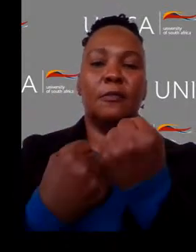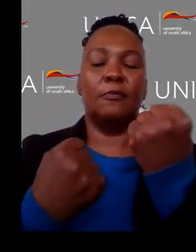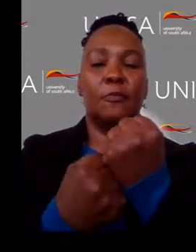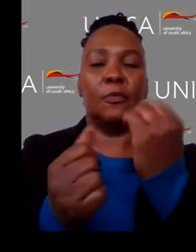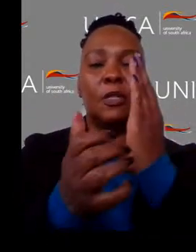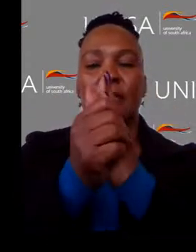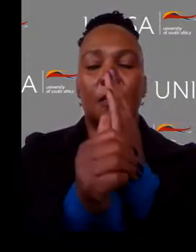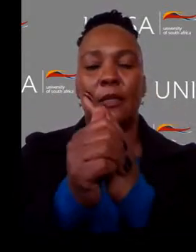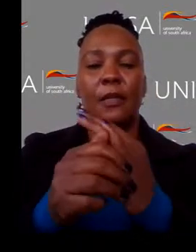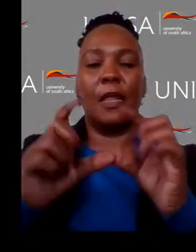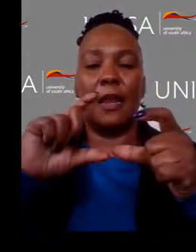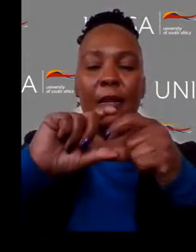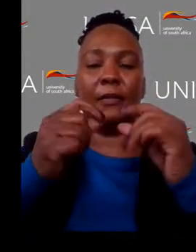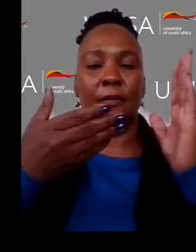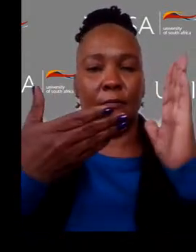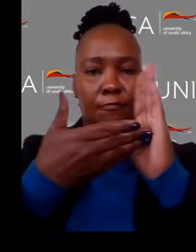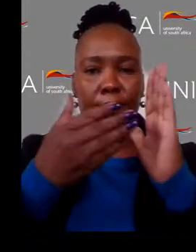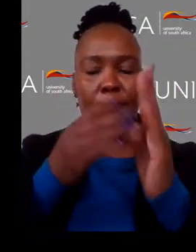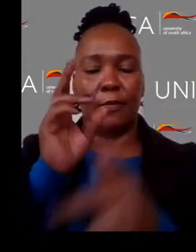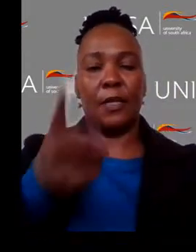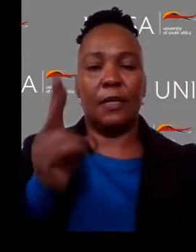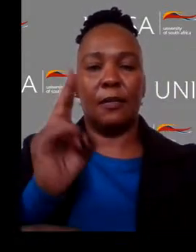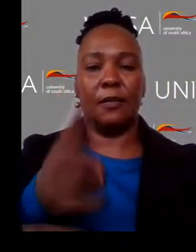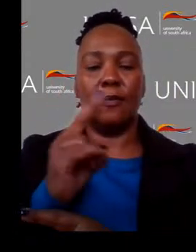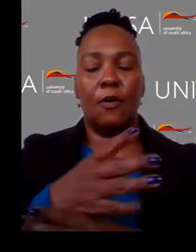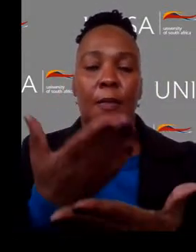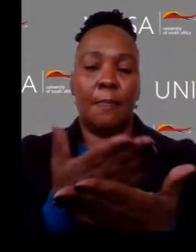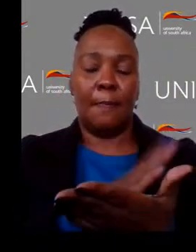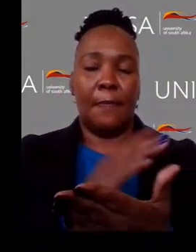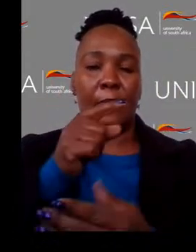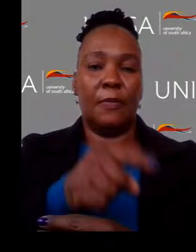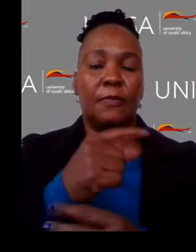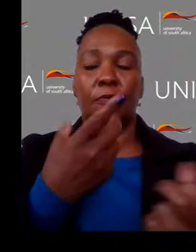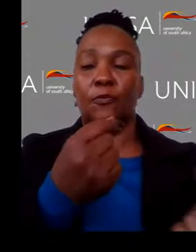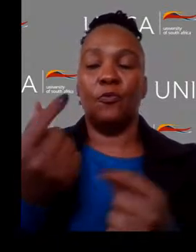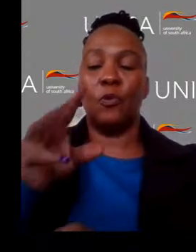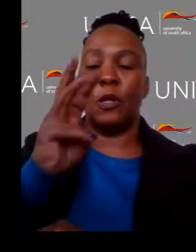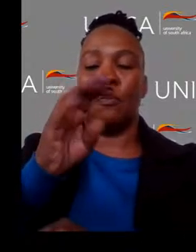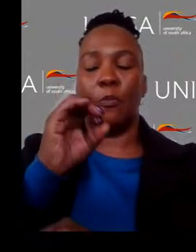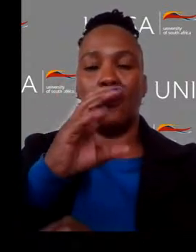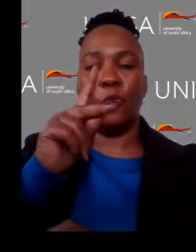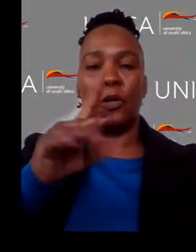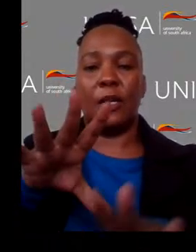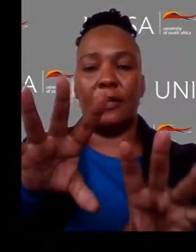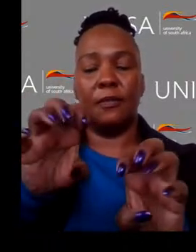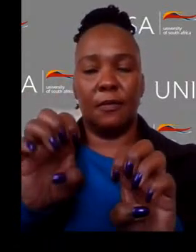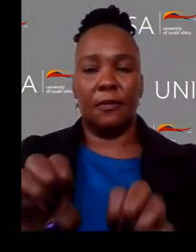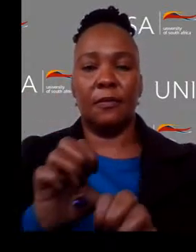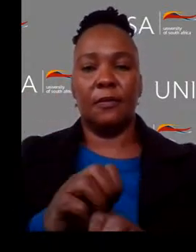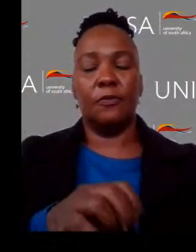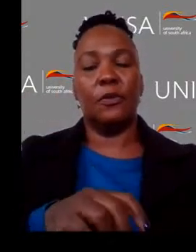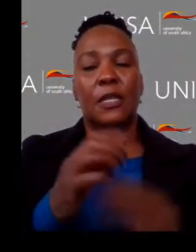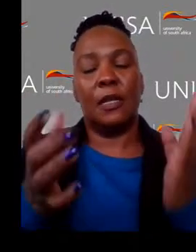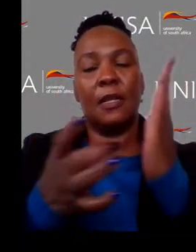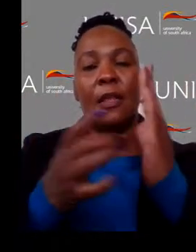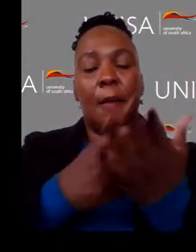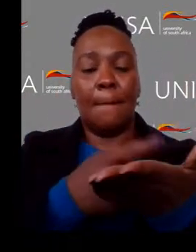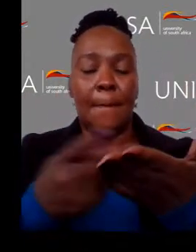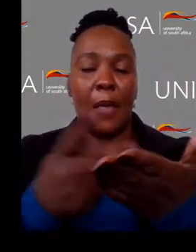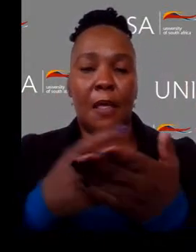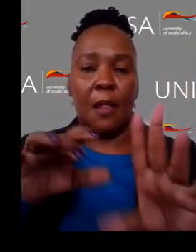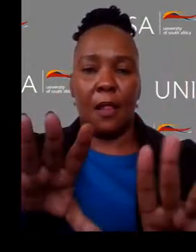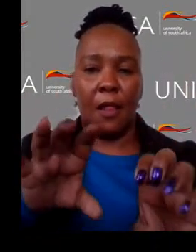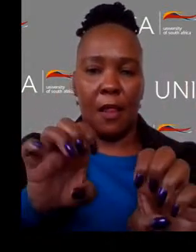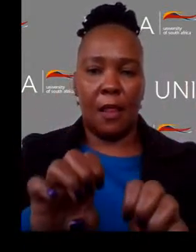is available again on the page. But do the mock exams so that you know you're technically prepared for the exams, and then